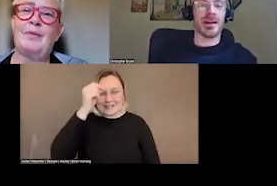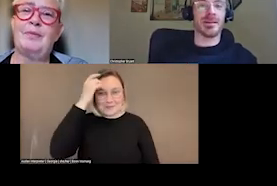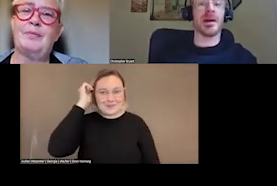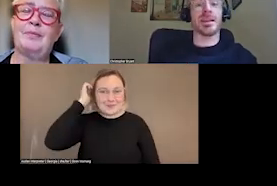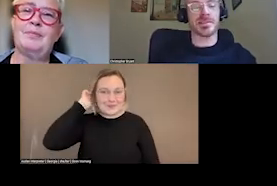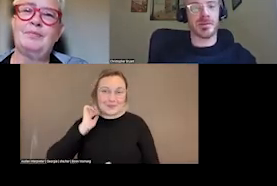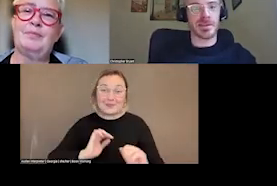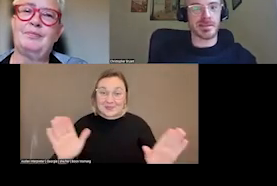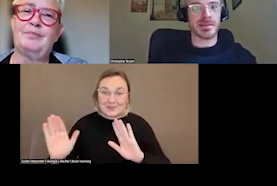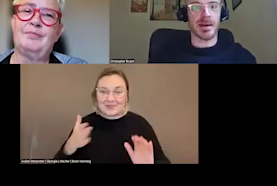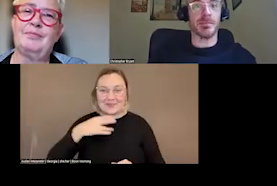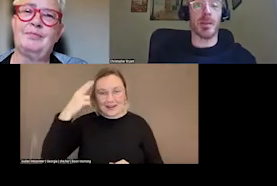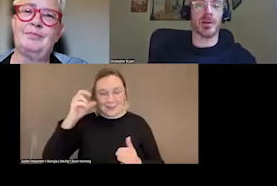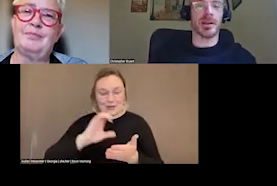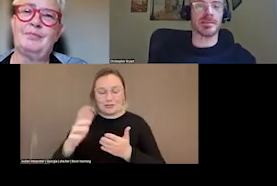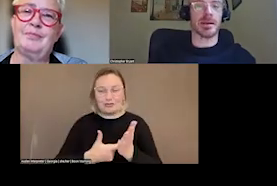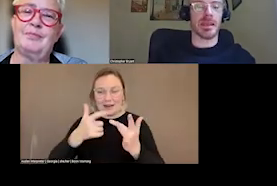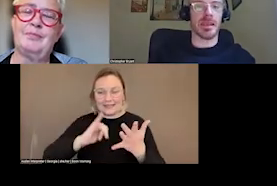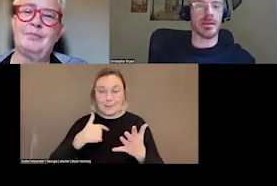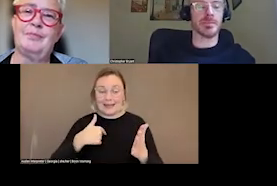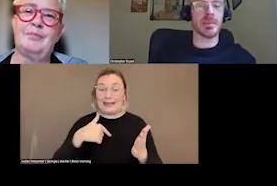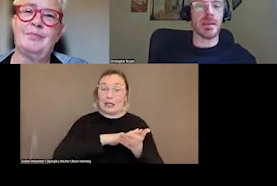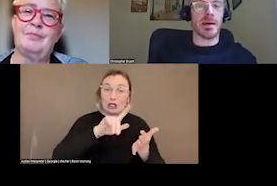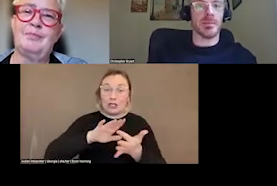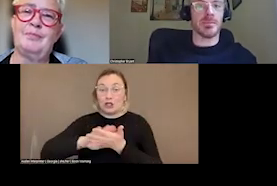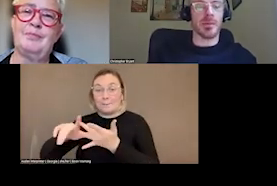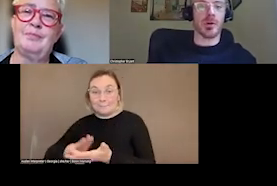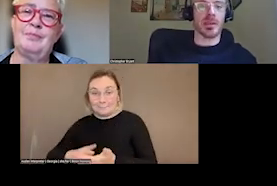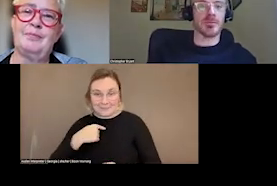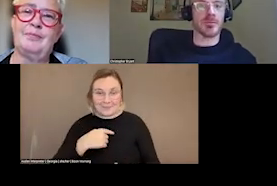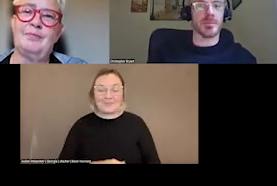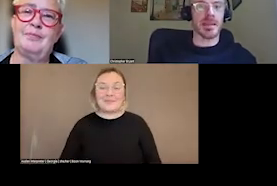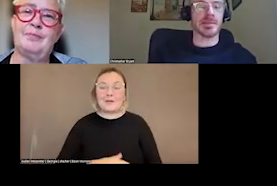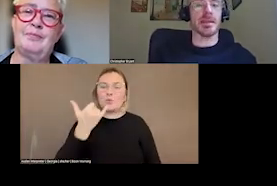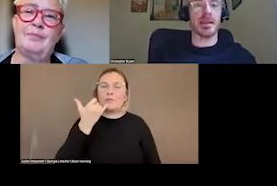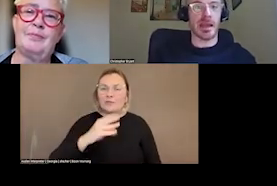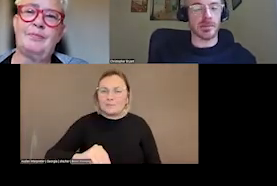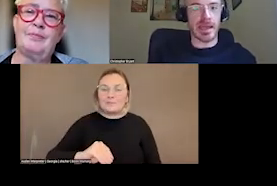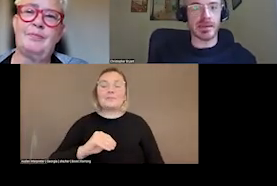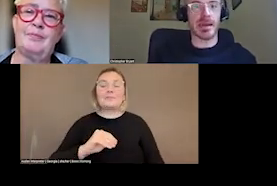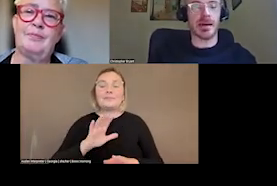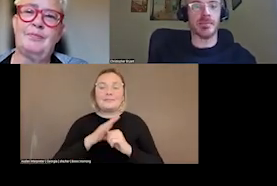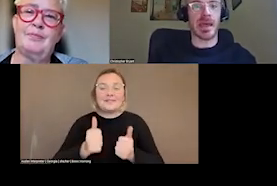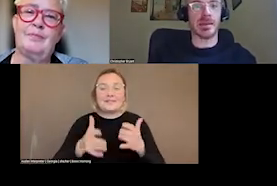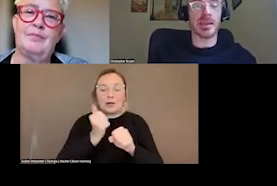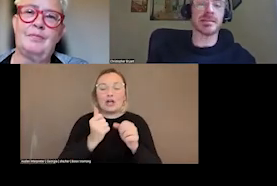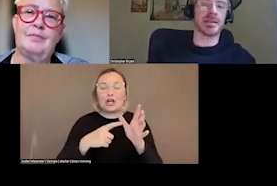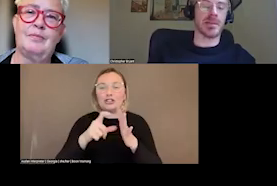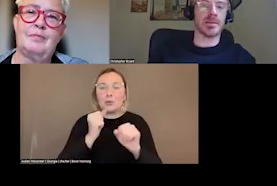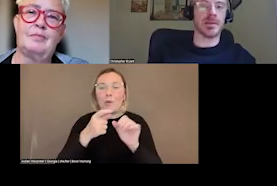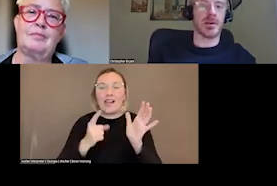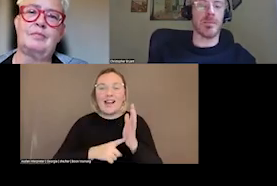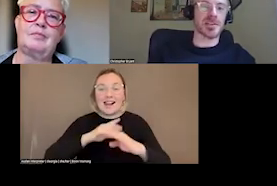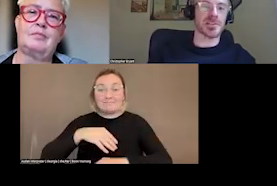everyone, my name is Chris. My pronouns are he, him. I'm calling in from unceded Gadigal land. And yes,